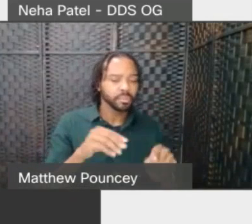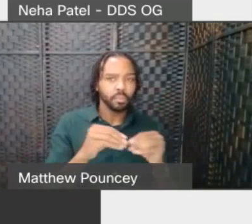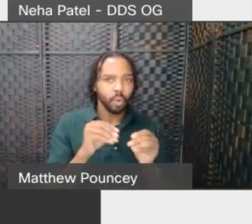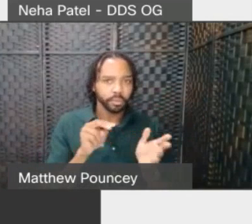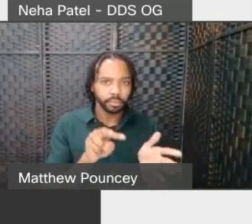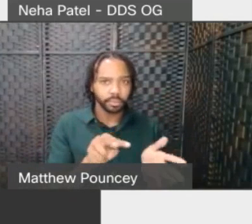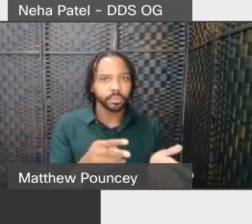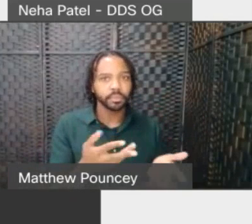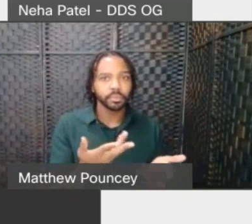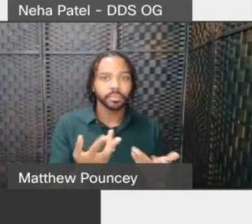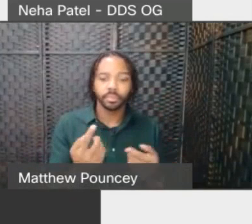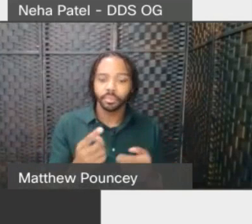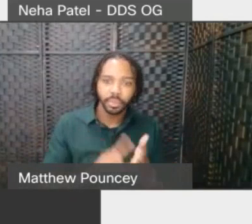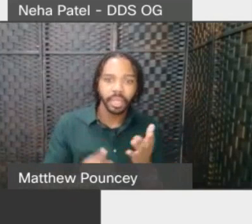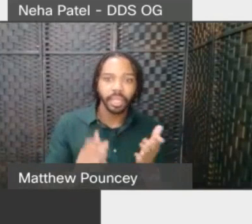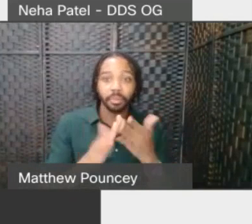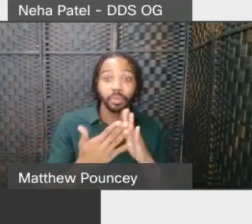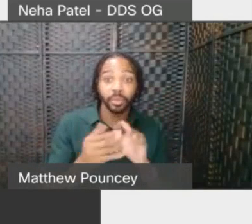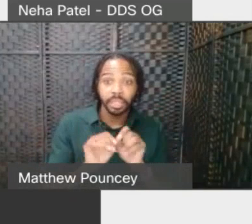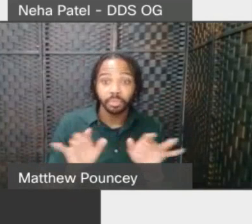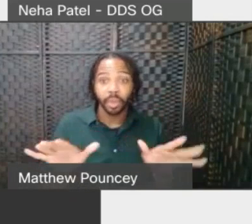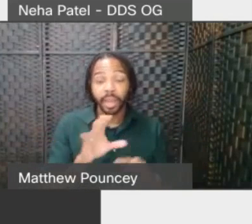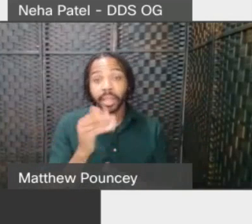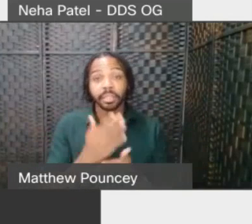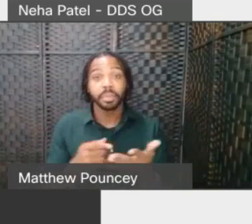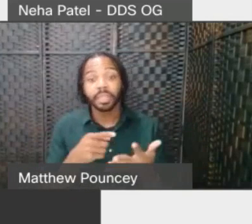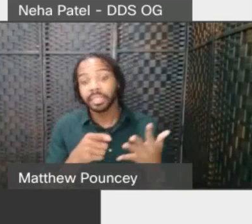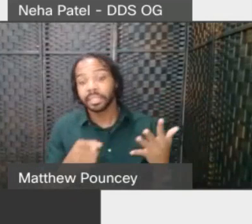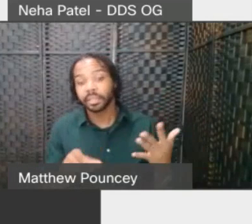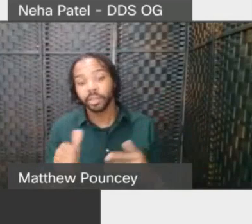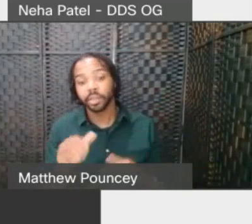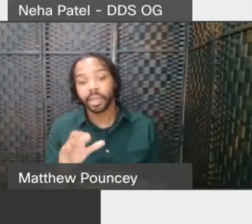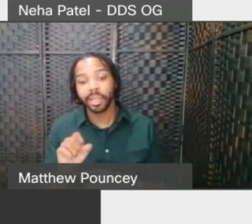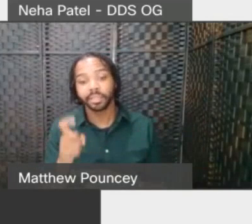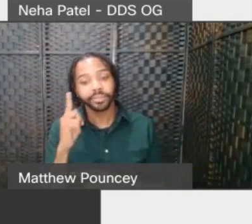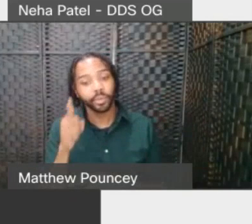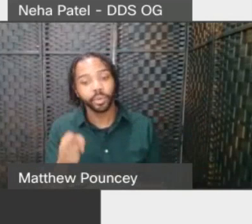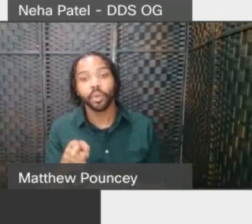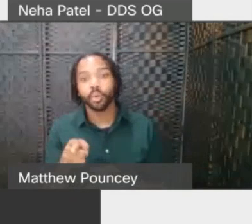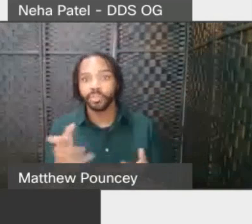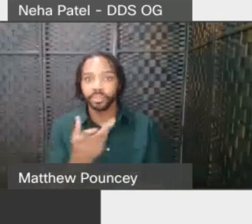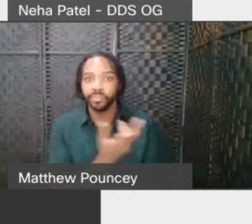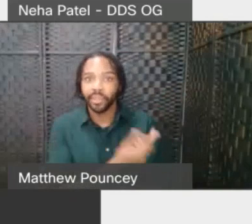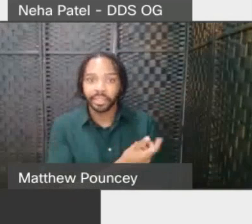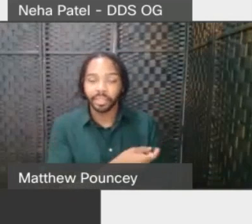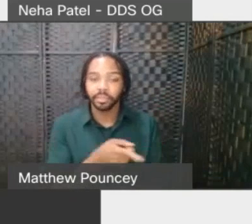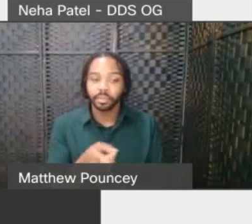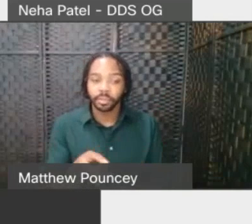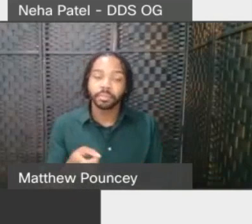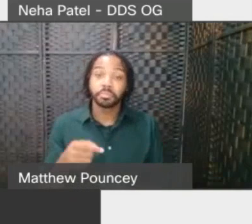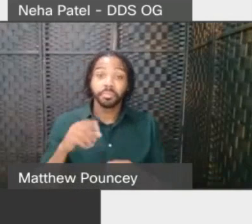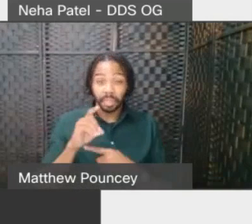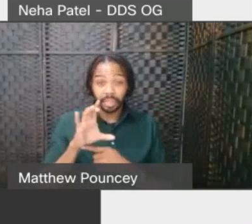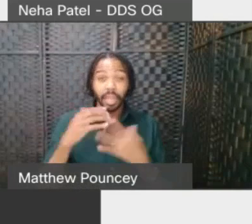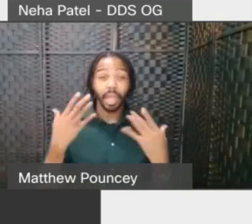spread as well as some of our breakthrough cases and those that are fully vaccinated, we at DC Health are going to continue